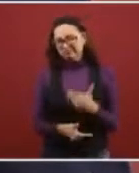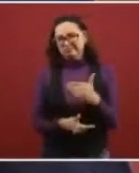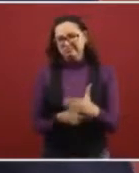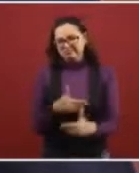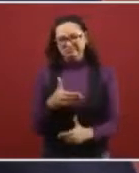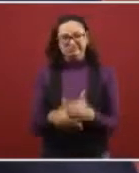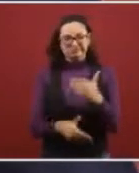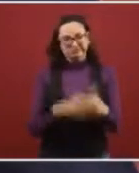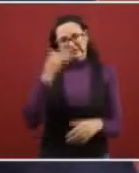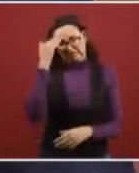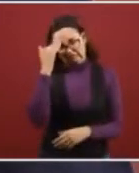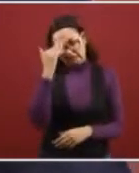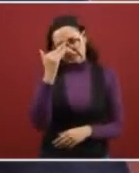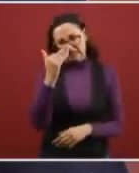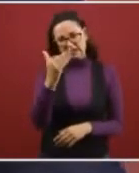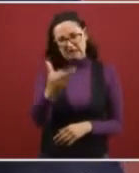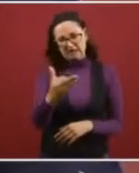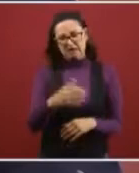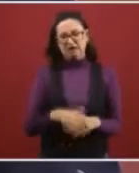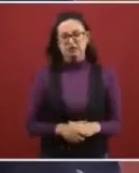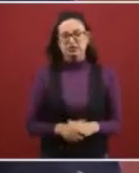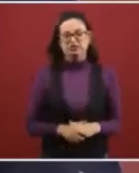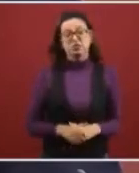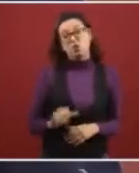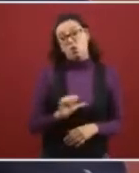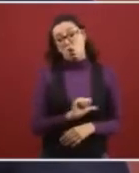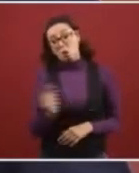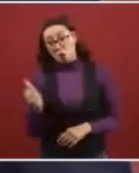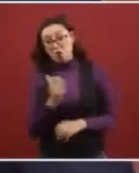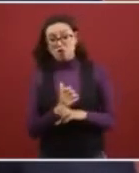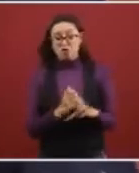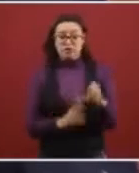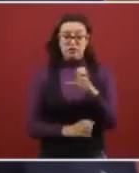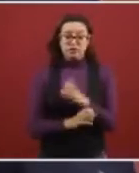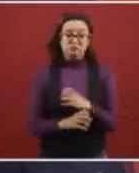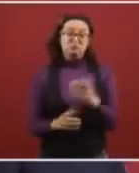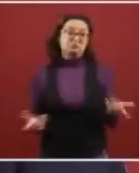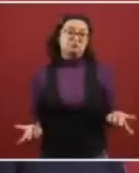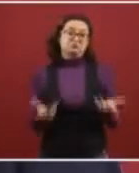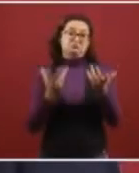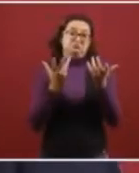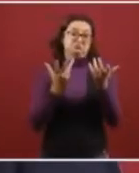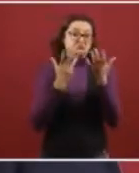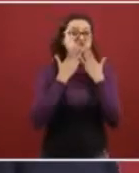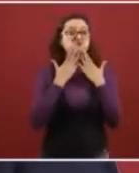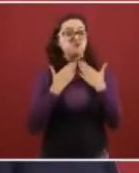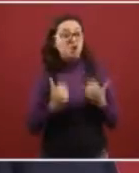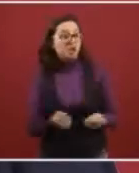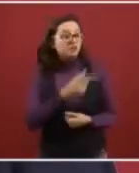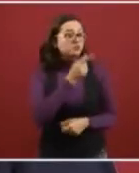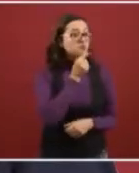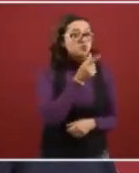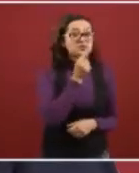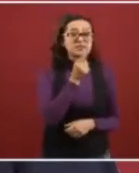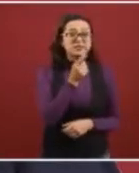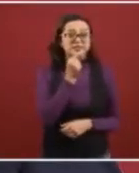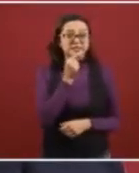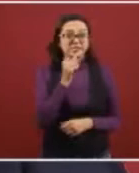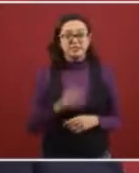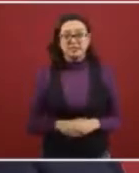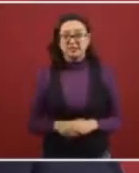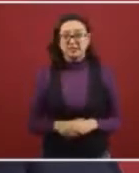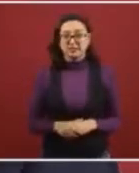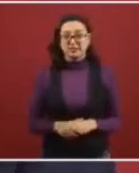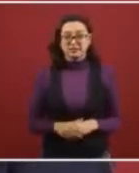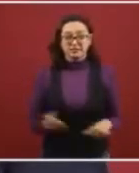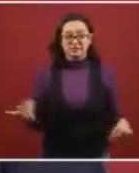bueno, otro another elemento. No había matter. Policía. They had no police. Y la que